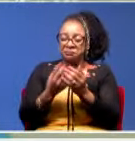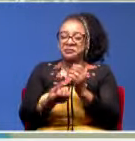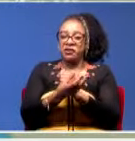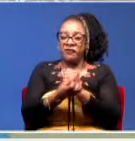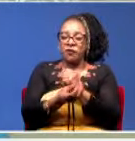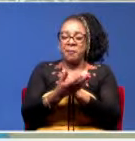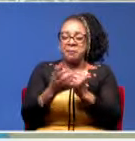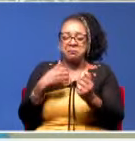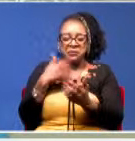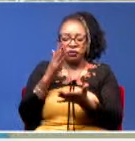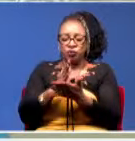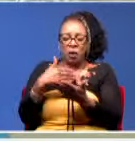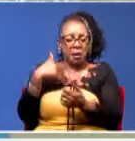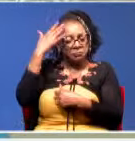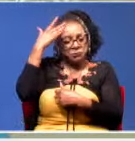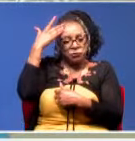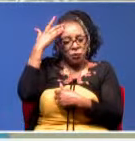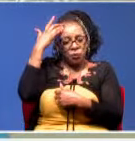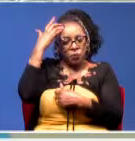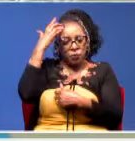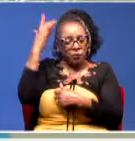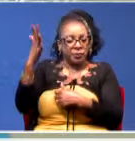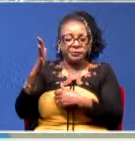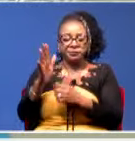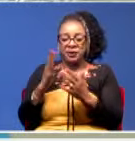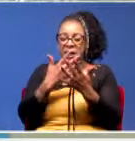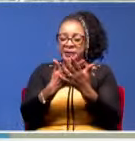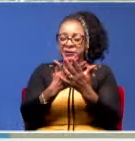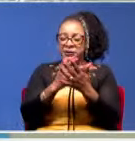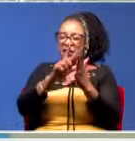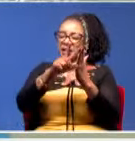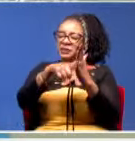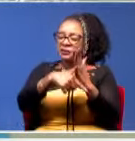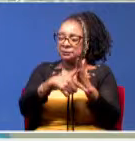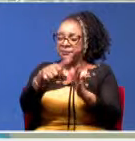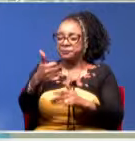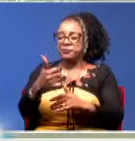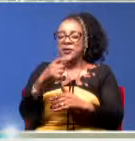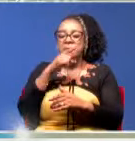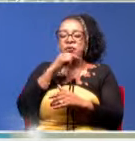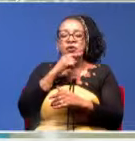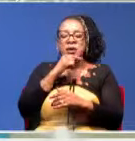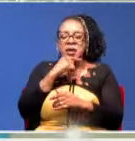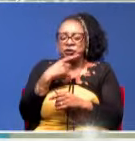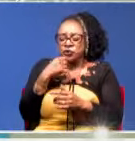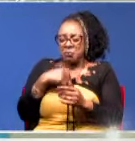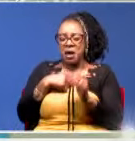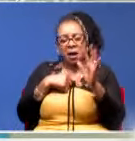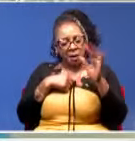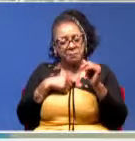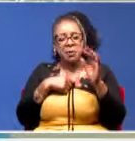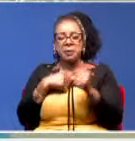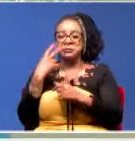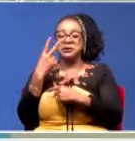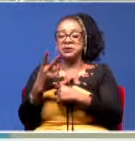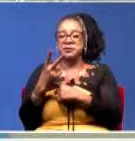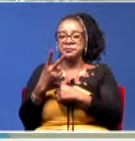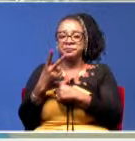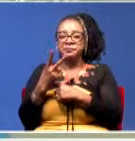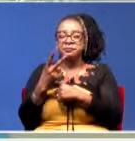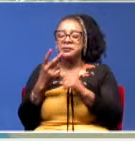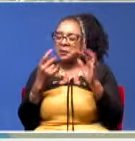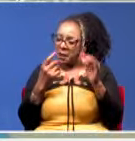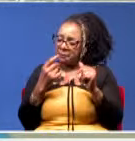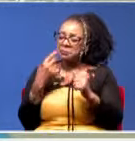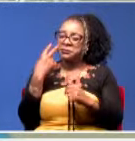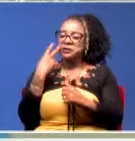sikujua ameshikwa. Baadaye ndio jioni kabisa kijana mwingine akaniambia kuja mamu uone. Kuja uone.